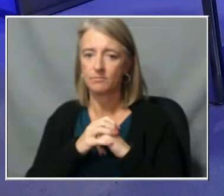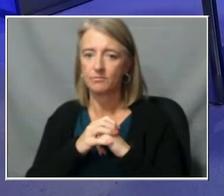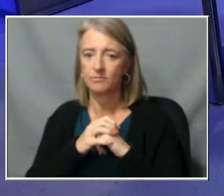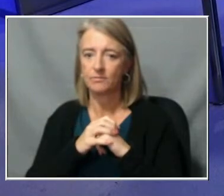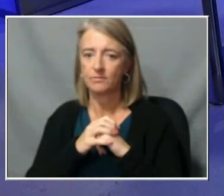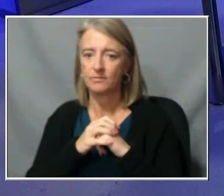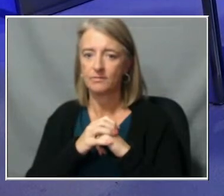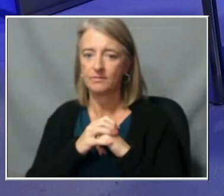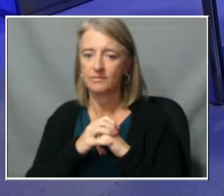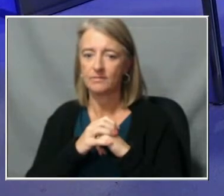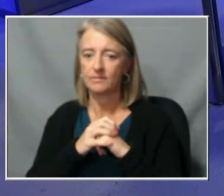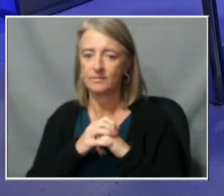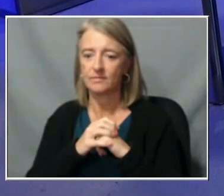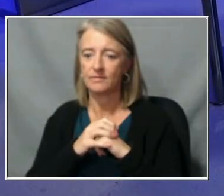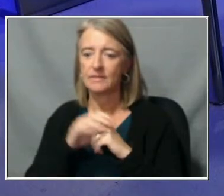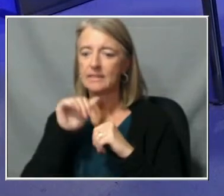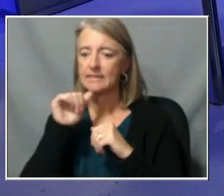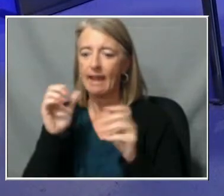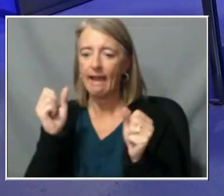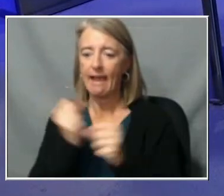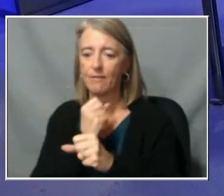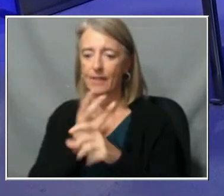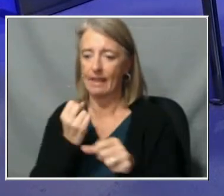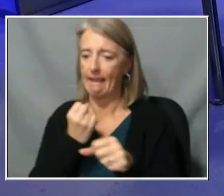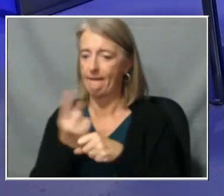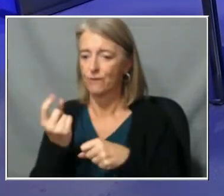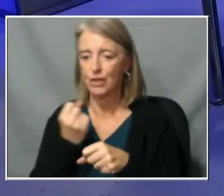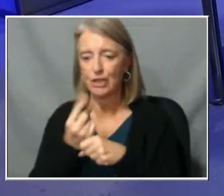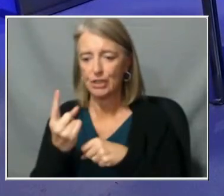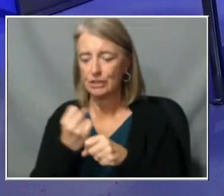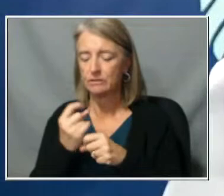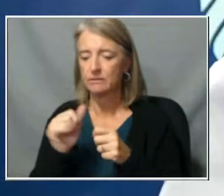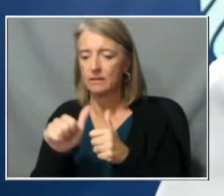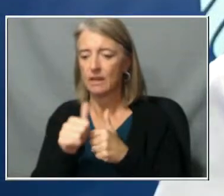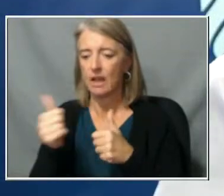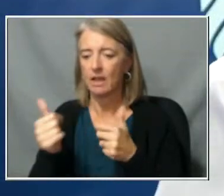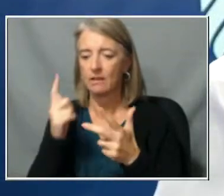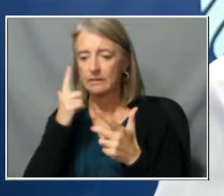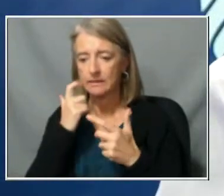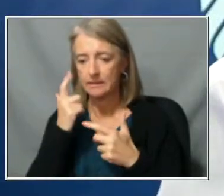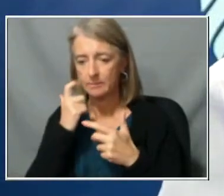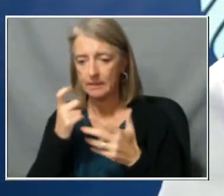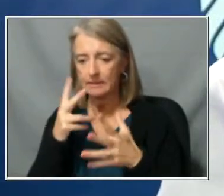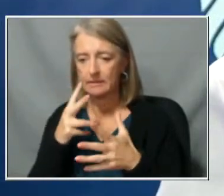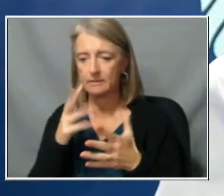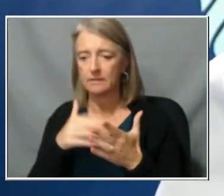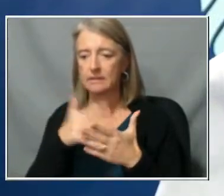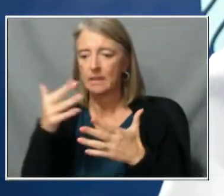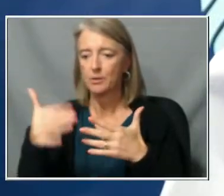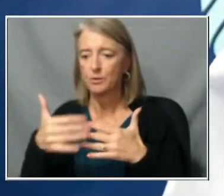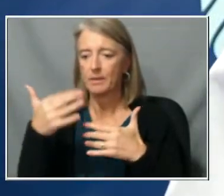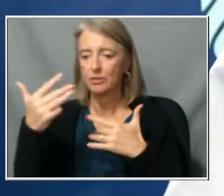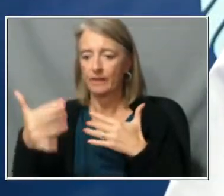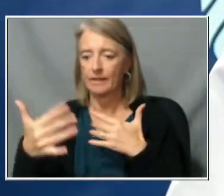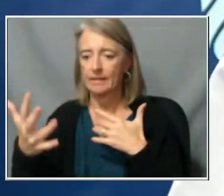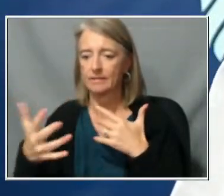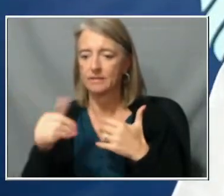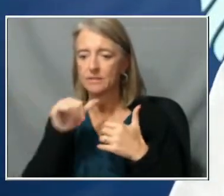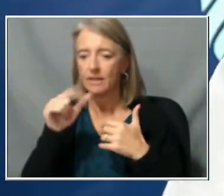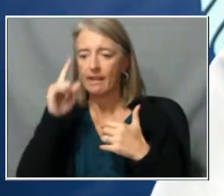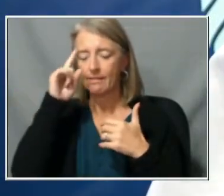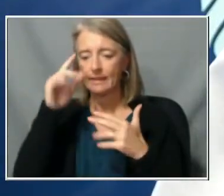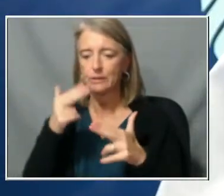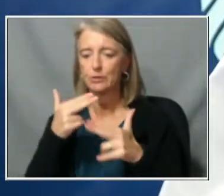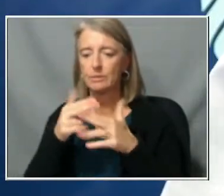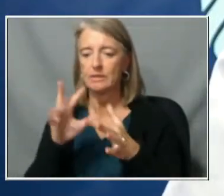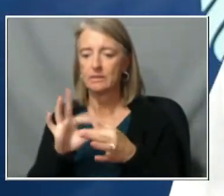everything is every year. So that might be, I mean, there are other things I suspect that are happening intermittently that you just didn't think to mention. Things